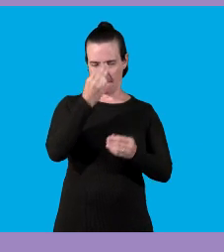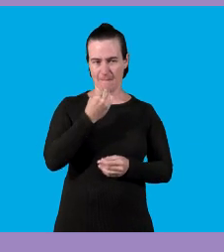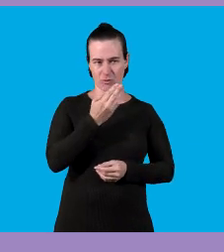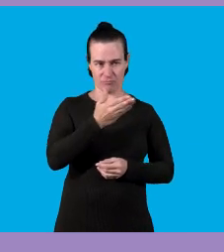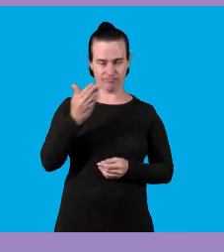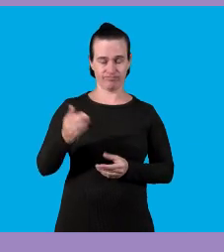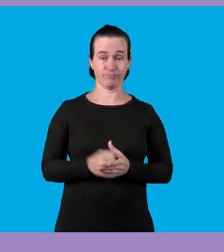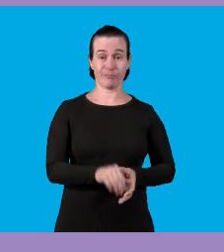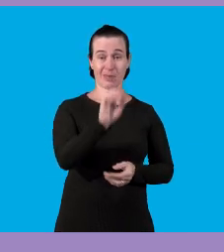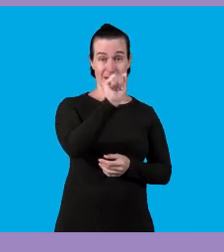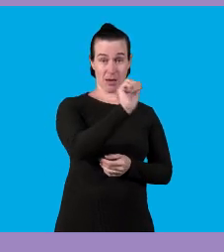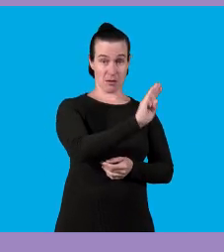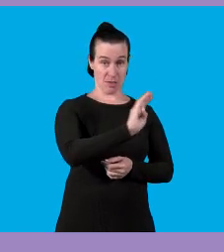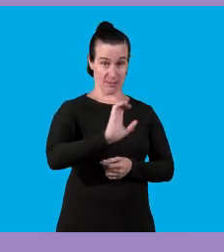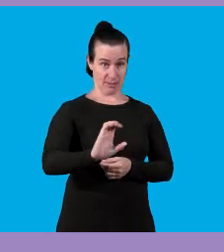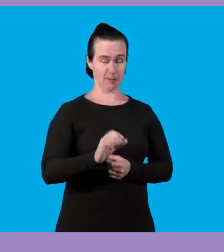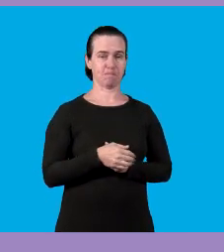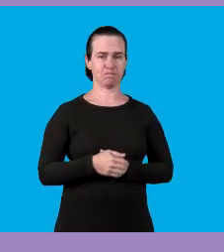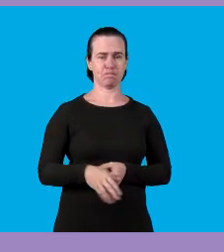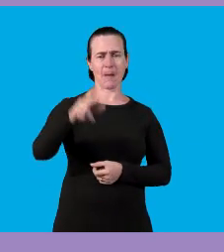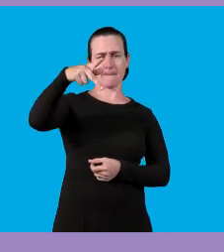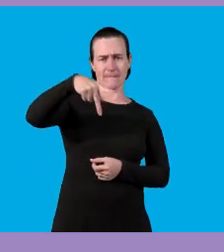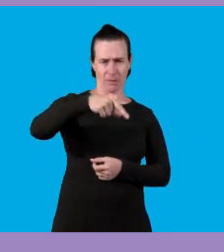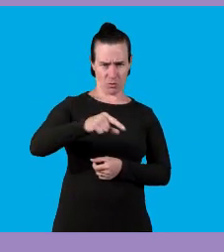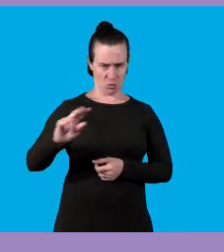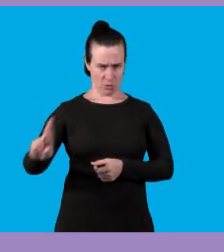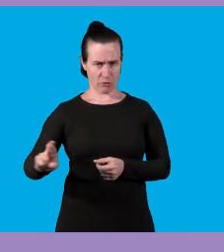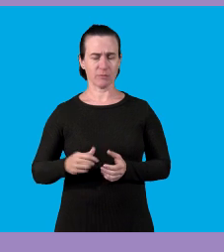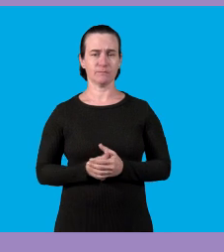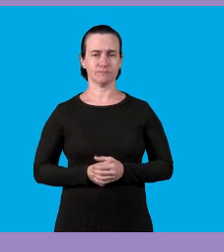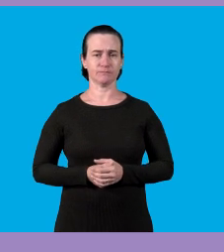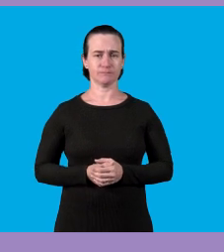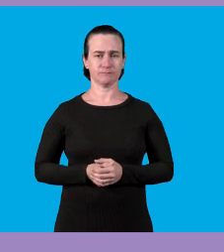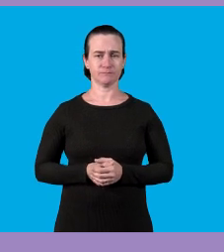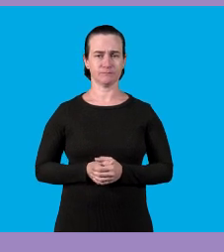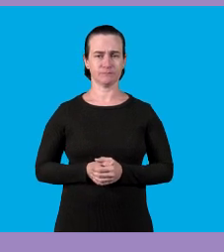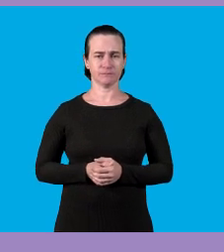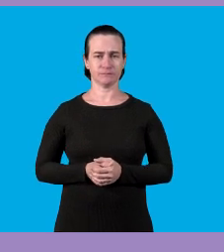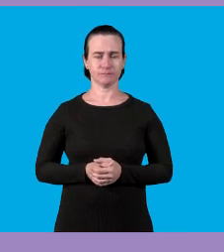ABC and PQR.